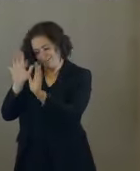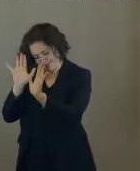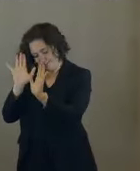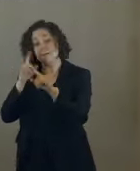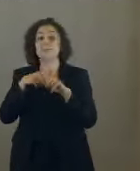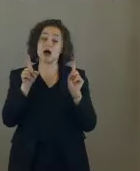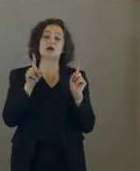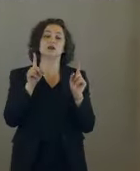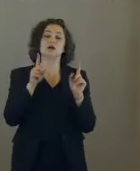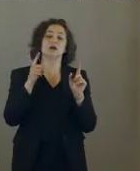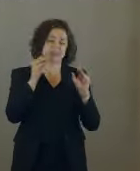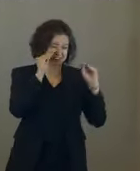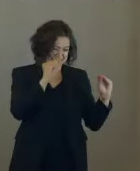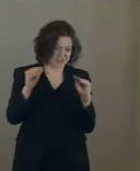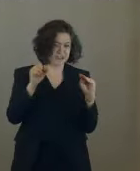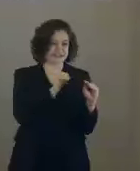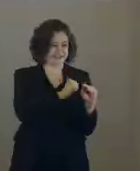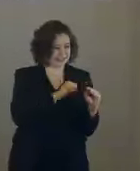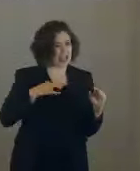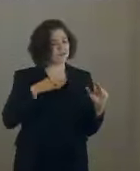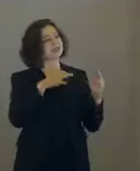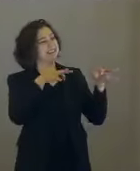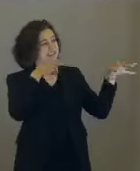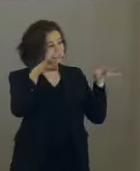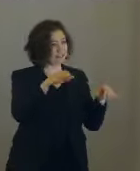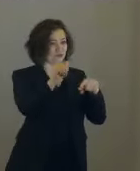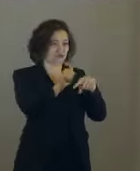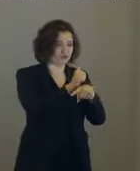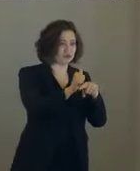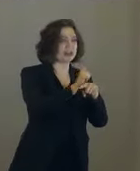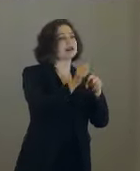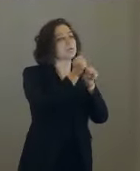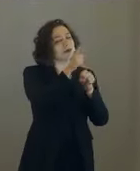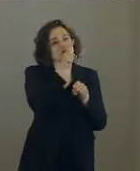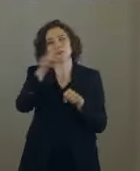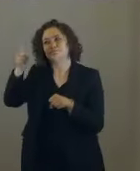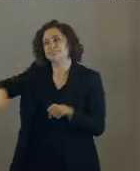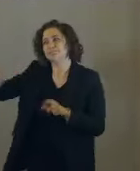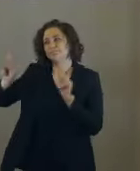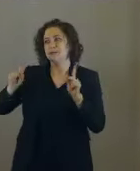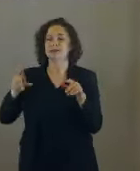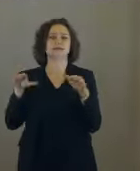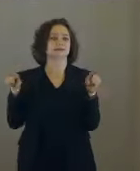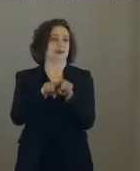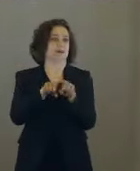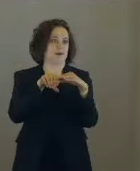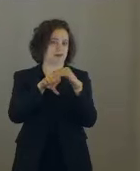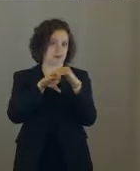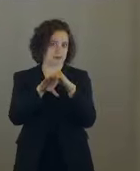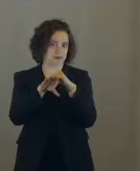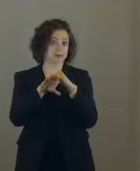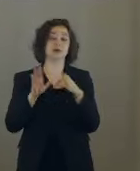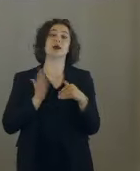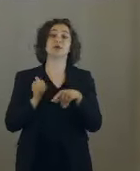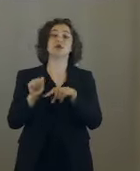the concerted effort to ensure that these individuals have the same access that everyone else has. And the training method that we use